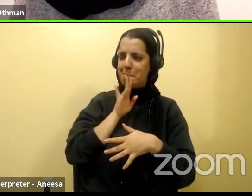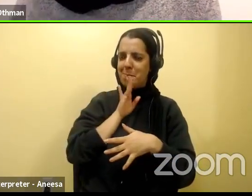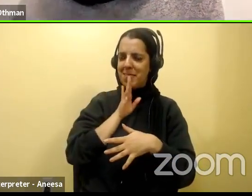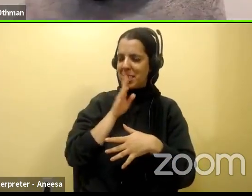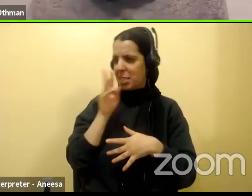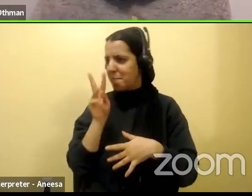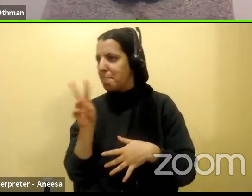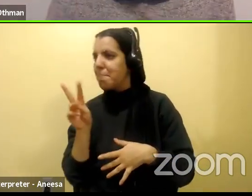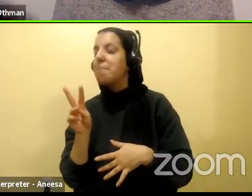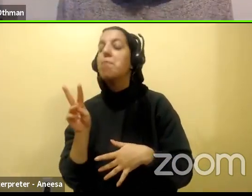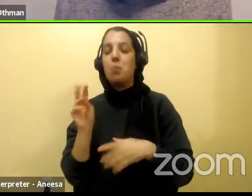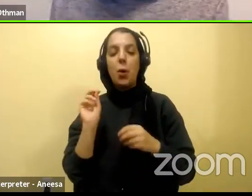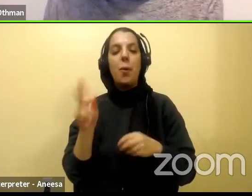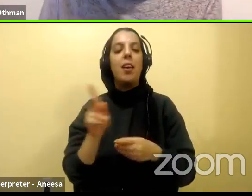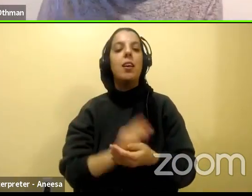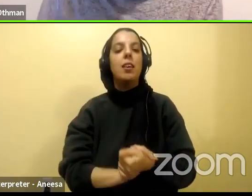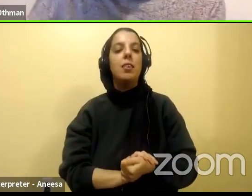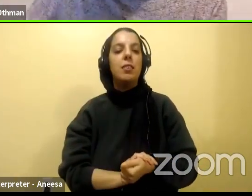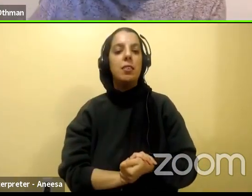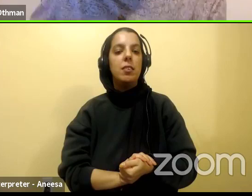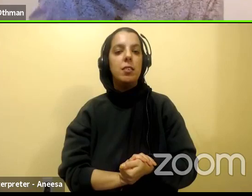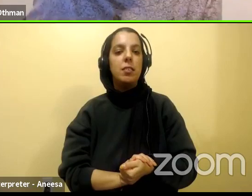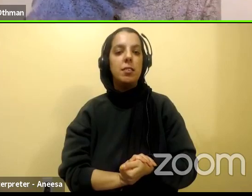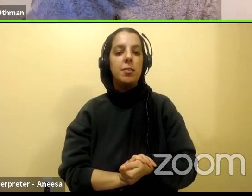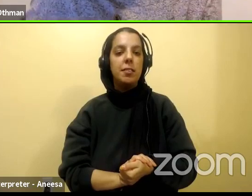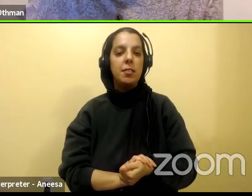Let me read them. Okay.